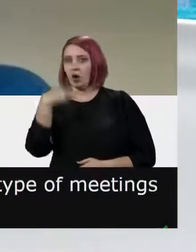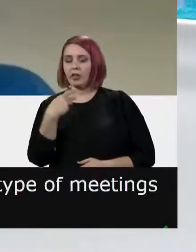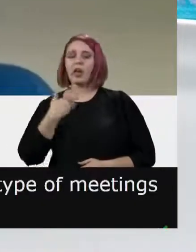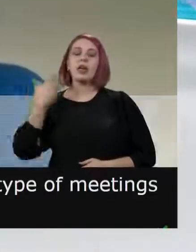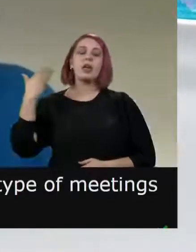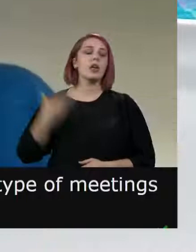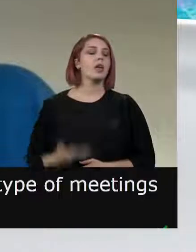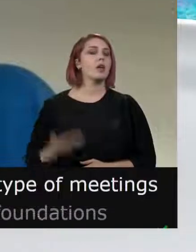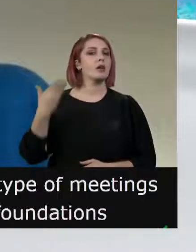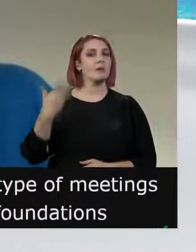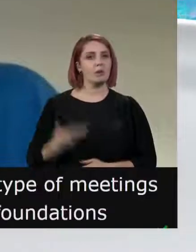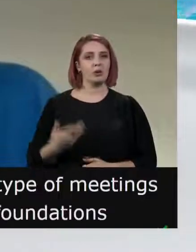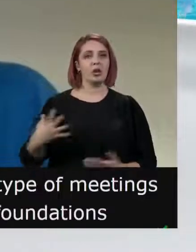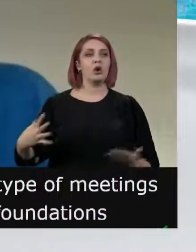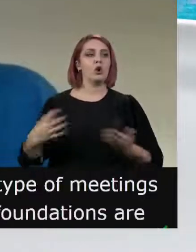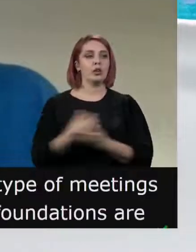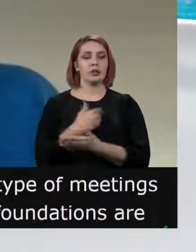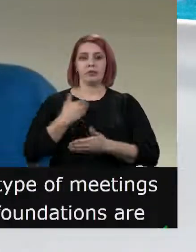are wonderful